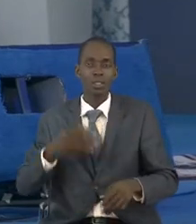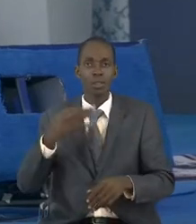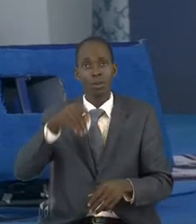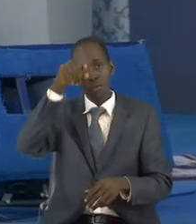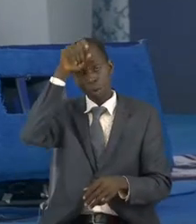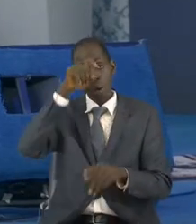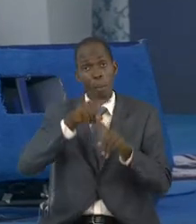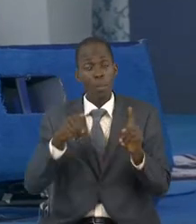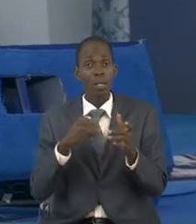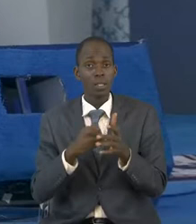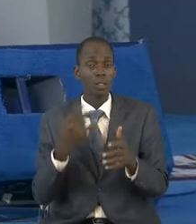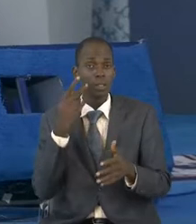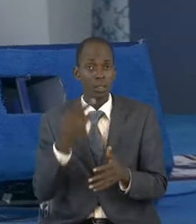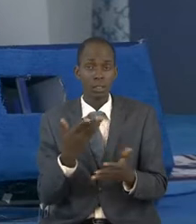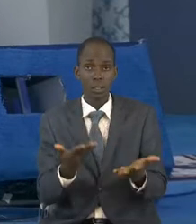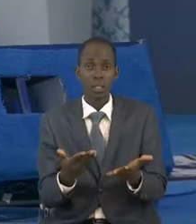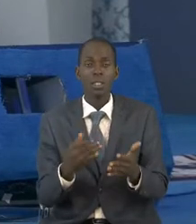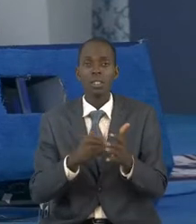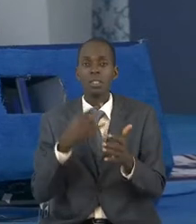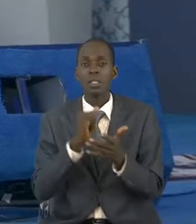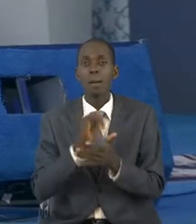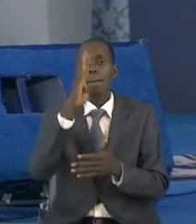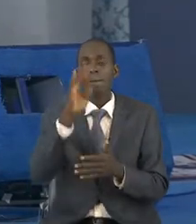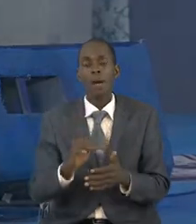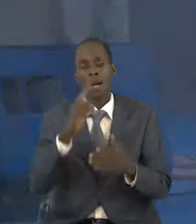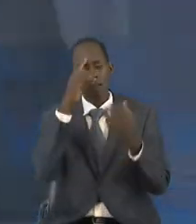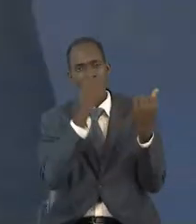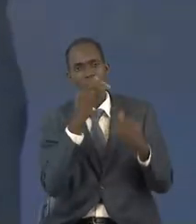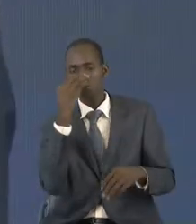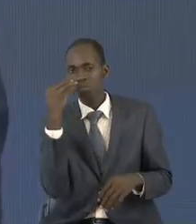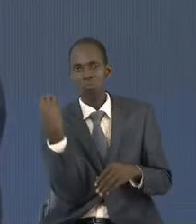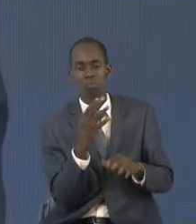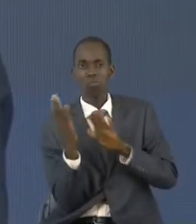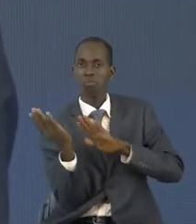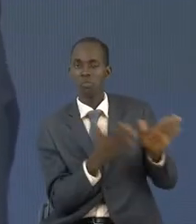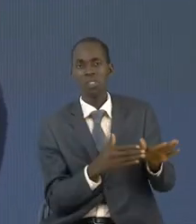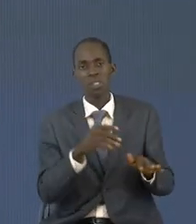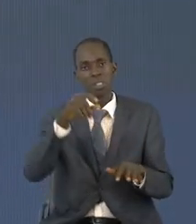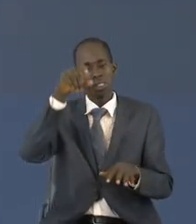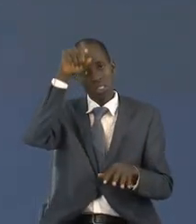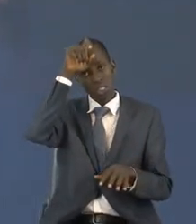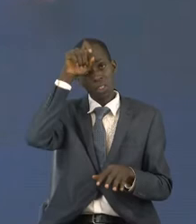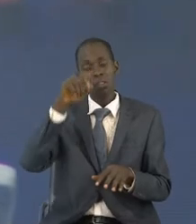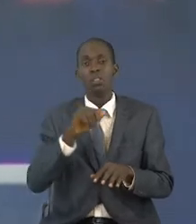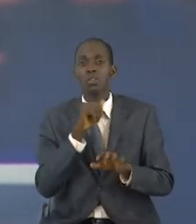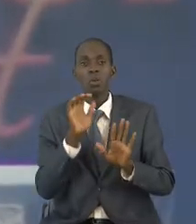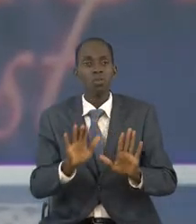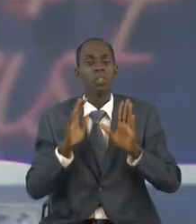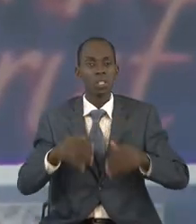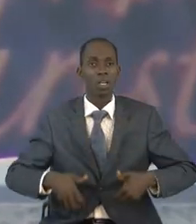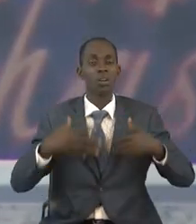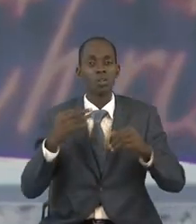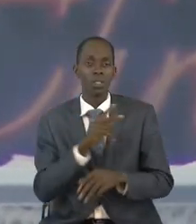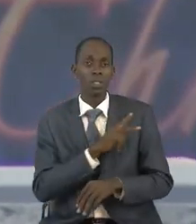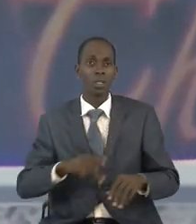forsook Egypt, not fearing the wrath of the king, for he endured as seeing him